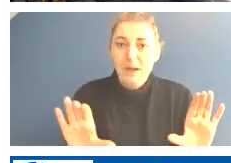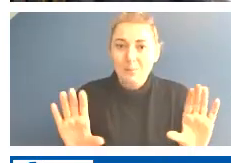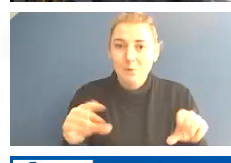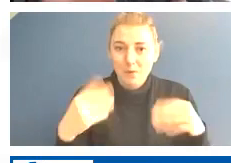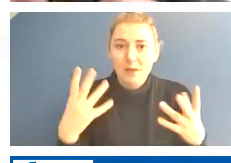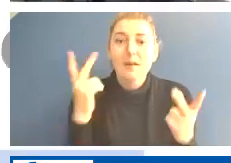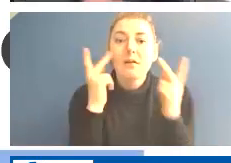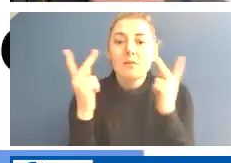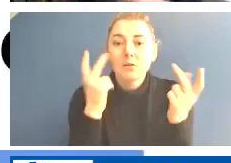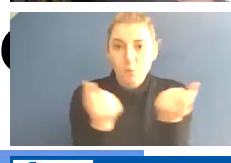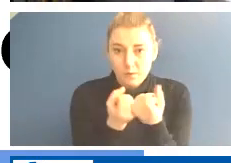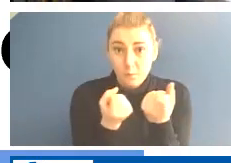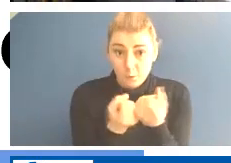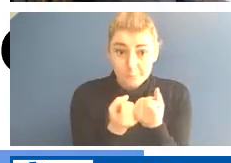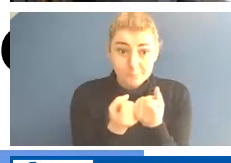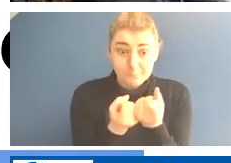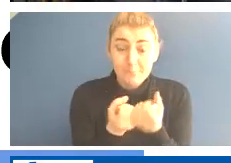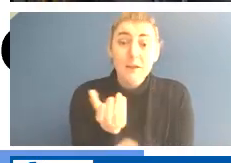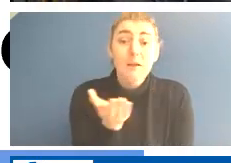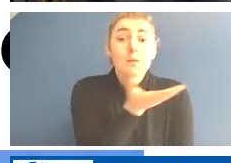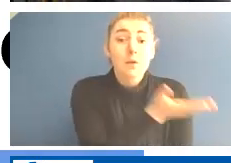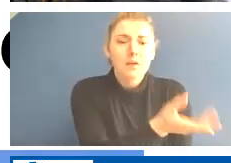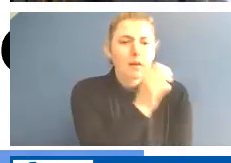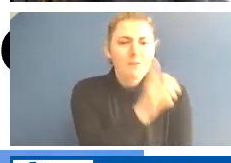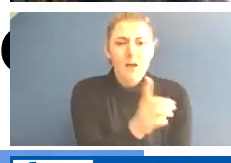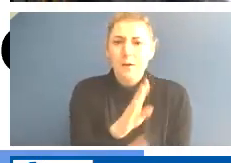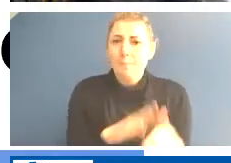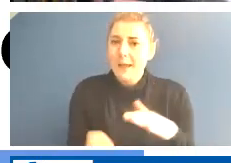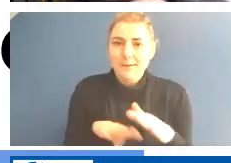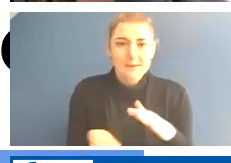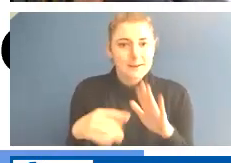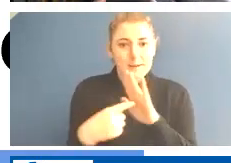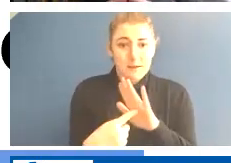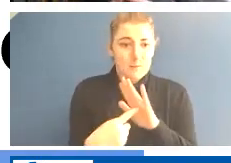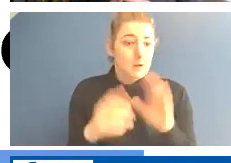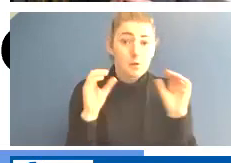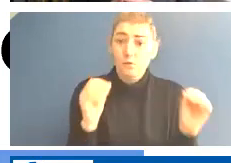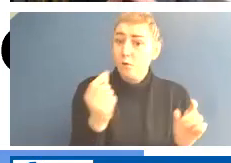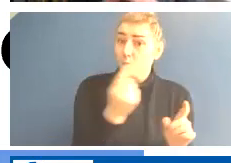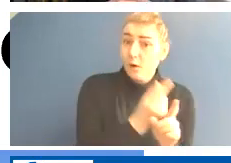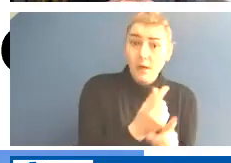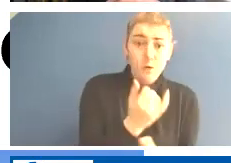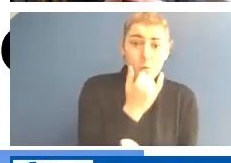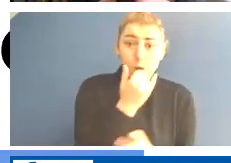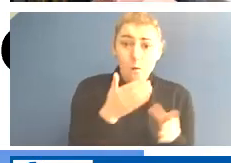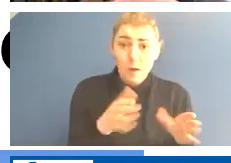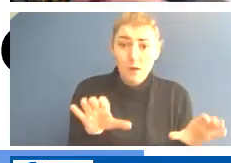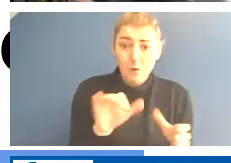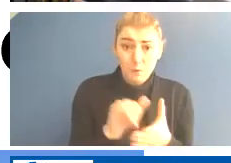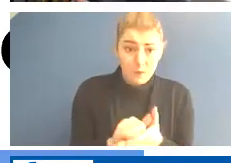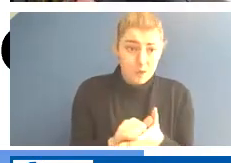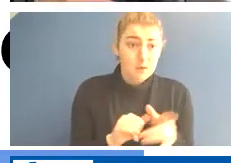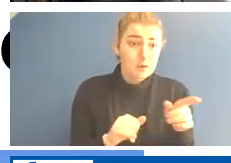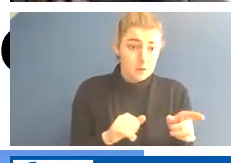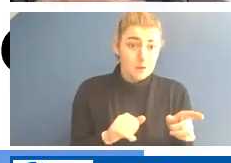support. So here's a very basic example. There's no right or wrong way to do this. You can